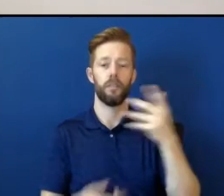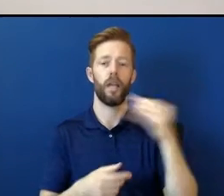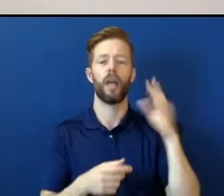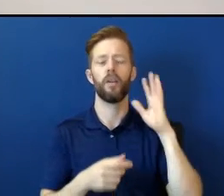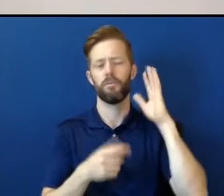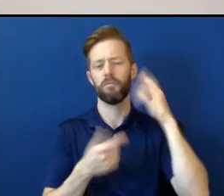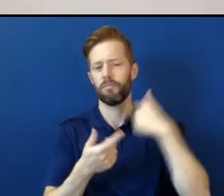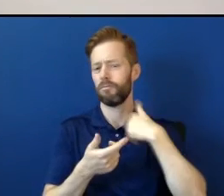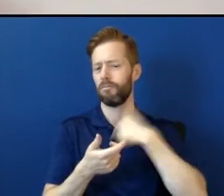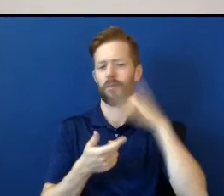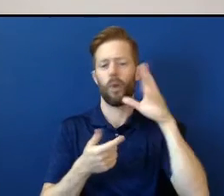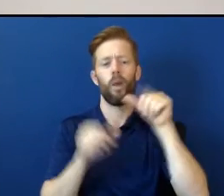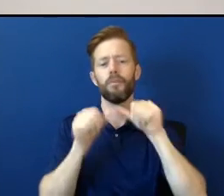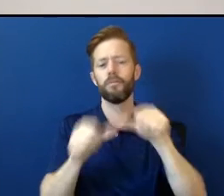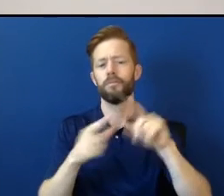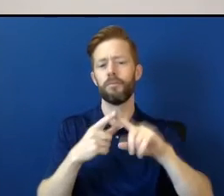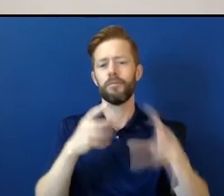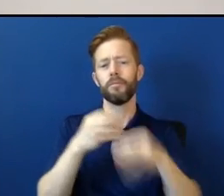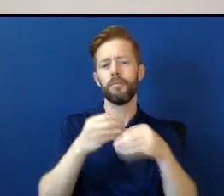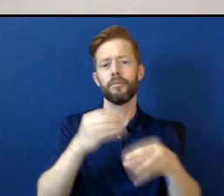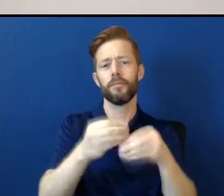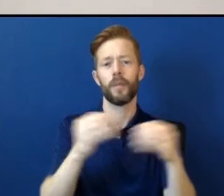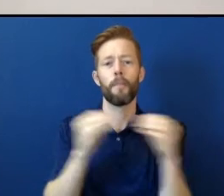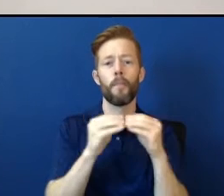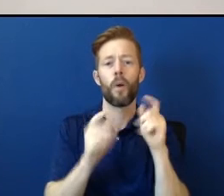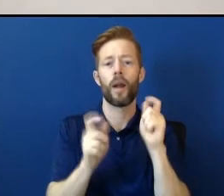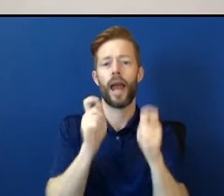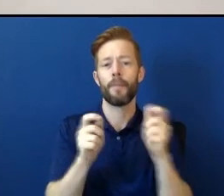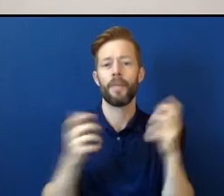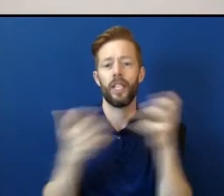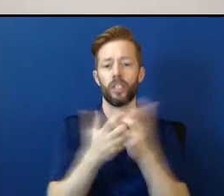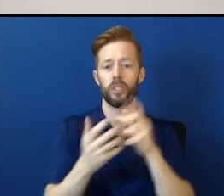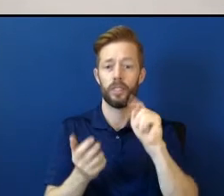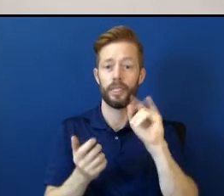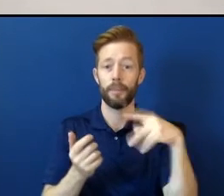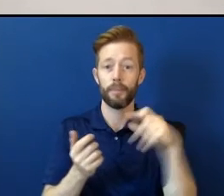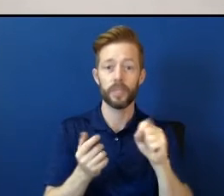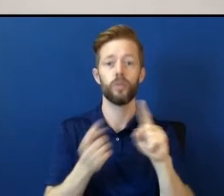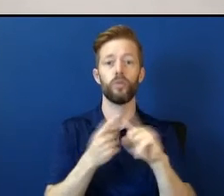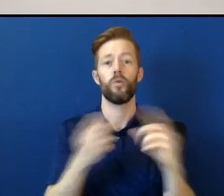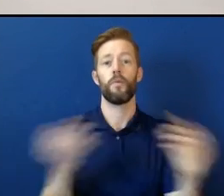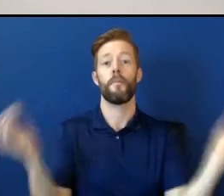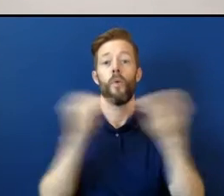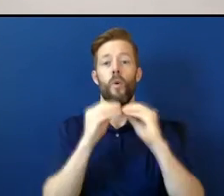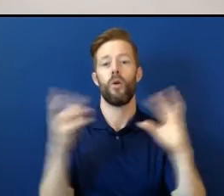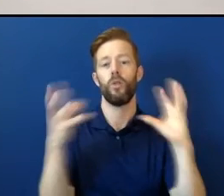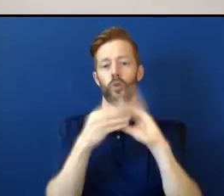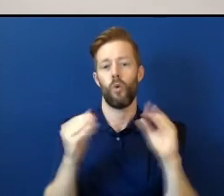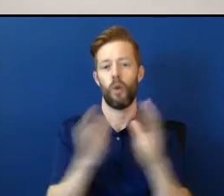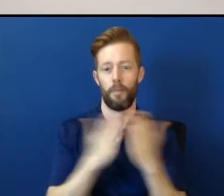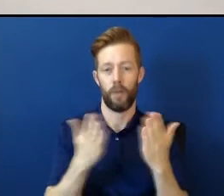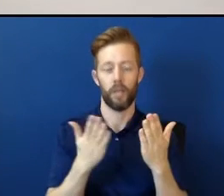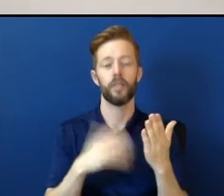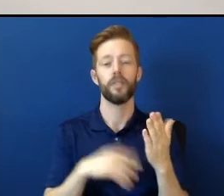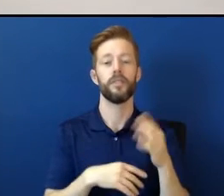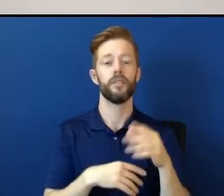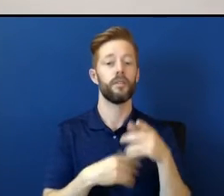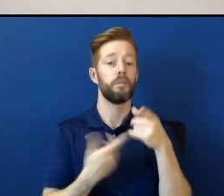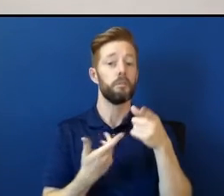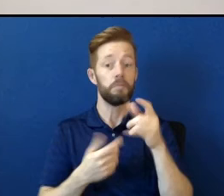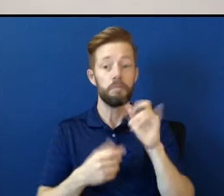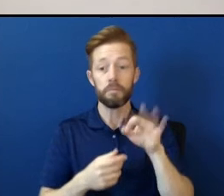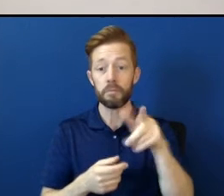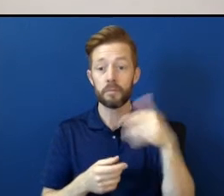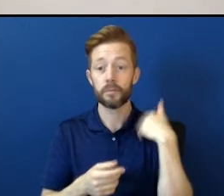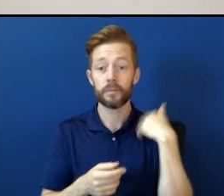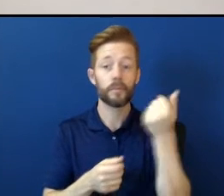And we are going to continue to add on more of the adaptation tips to more storybooks. So,